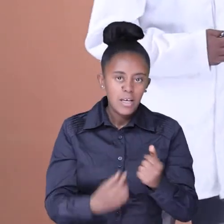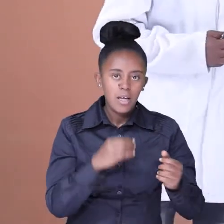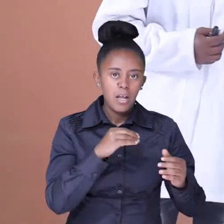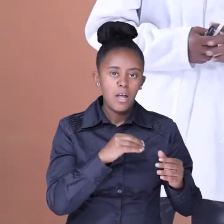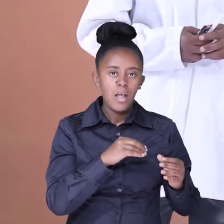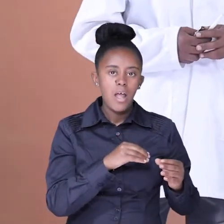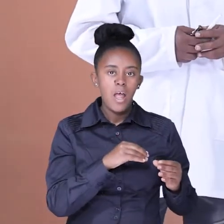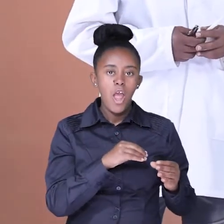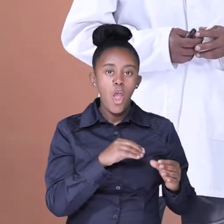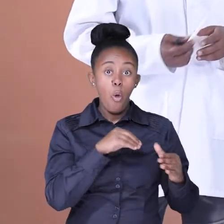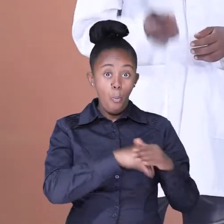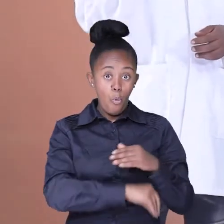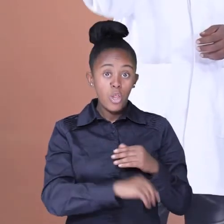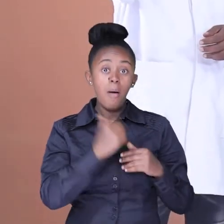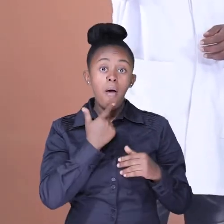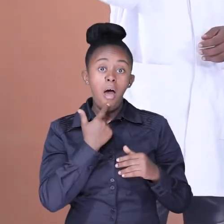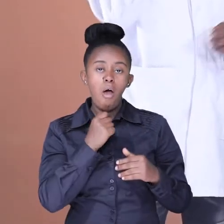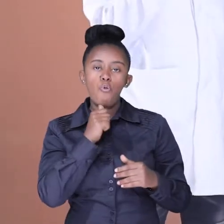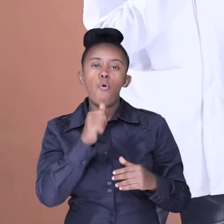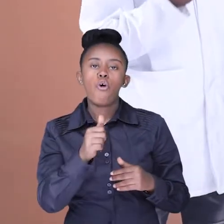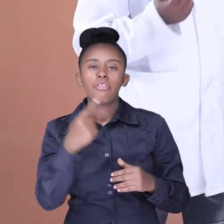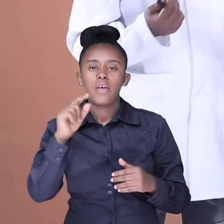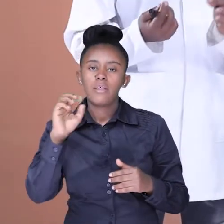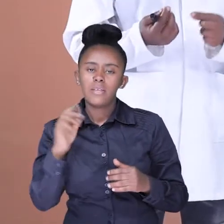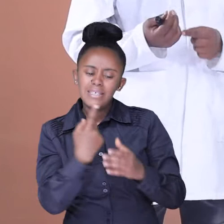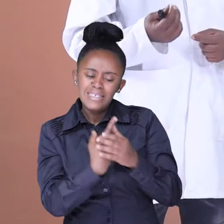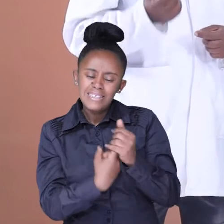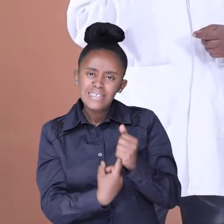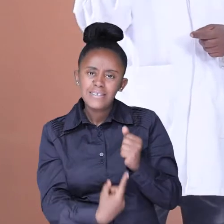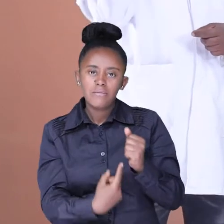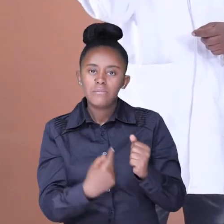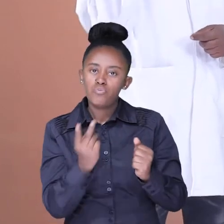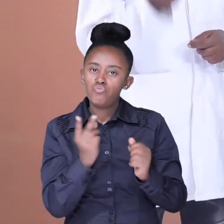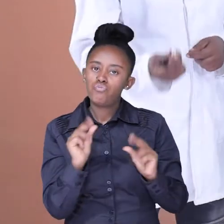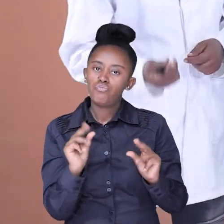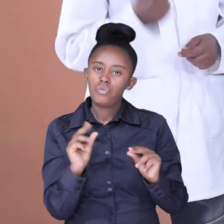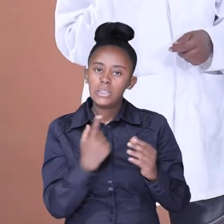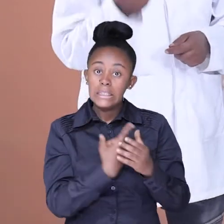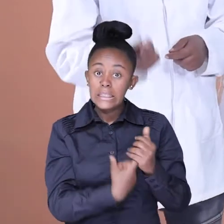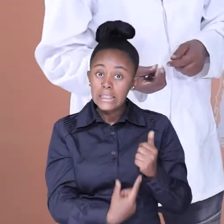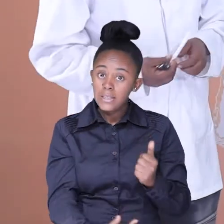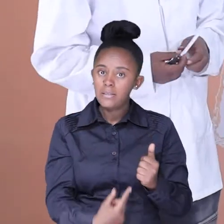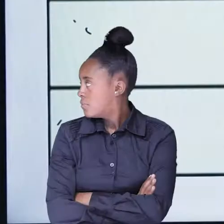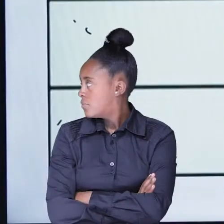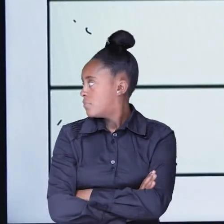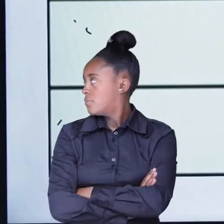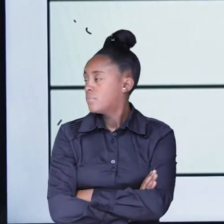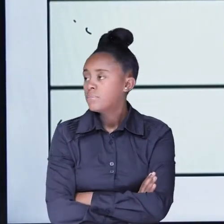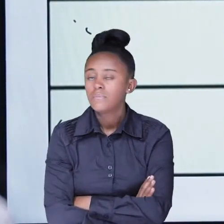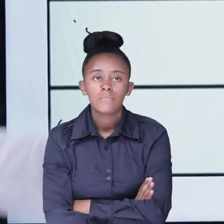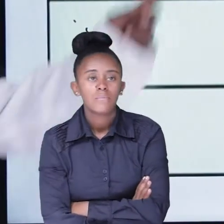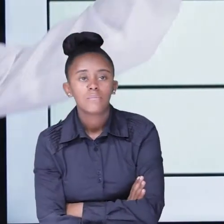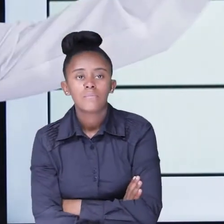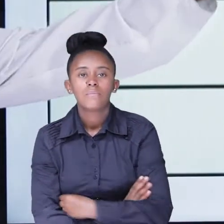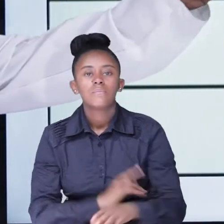for NOT gate. We have a single input for OR gates.